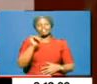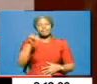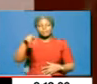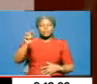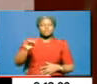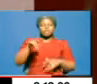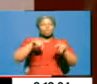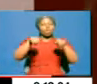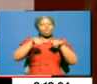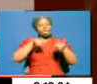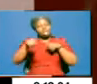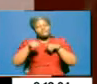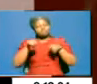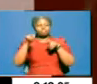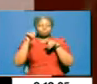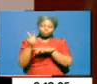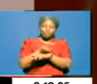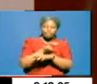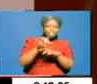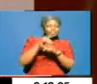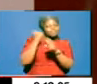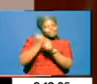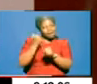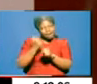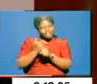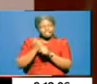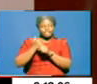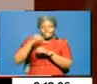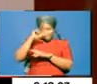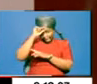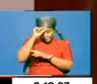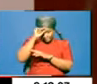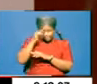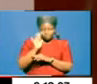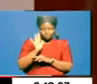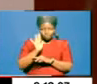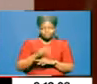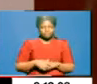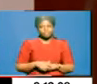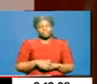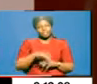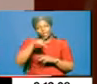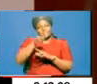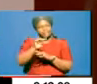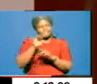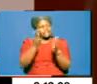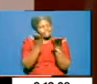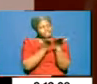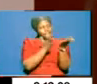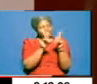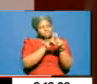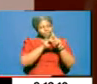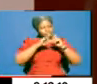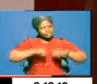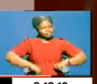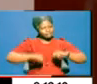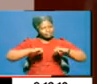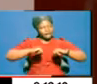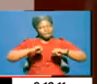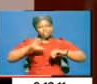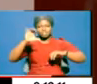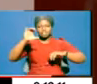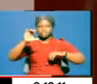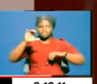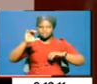of day-to-day functions and affairs of the government. The Prime Minister will serve as chair of cabinet subcommittees as well